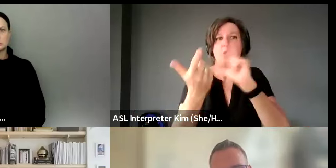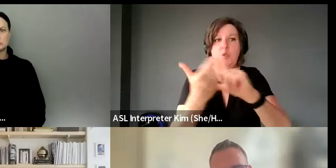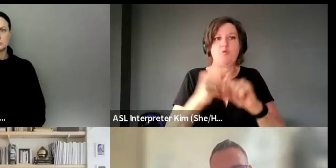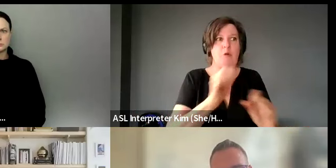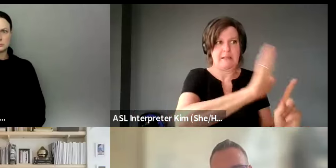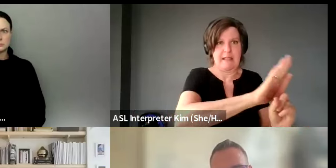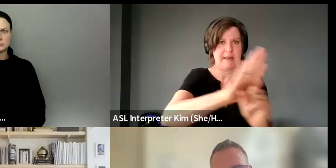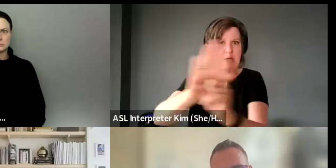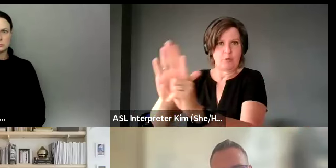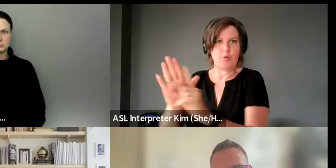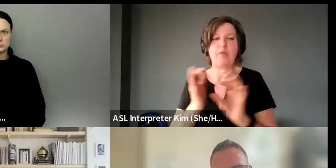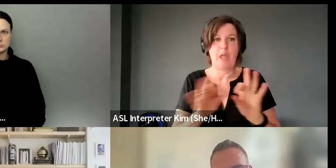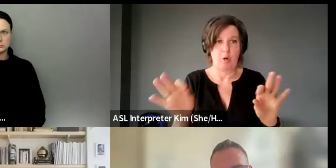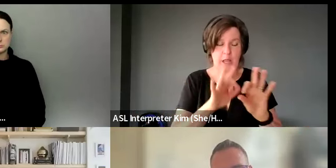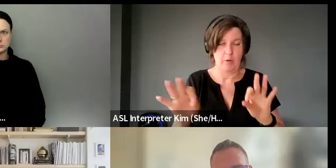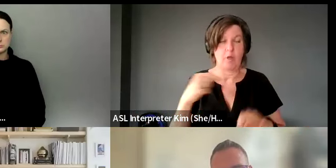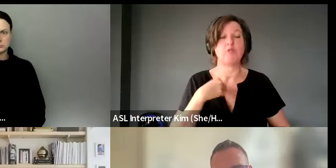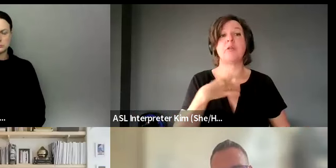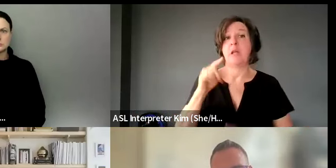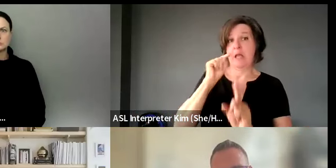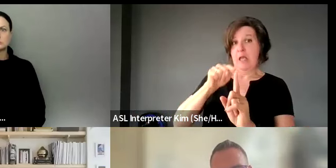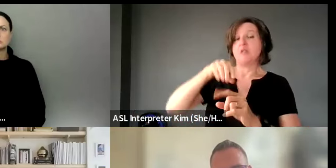about that is it is a CNCF